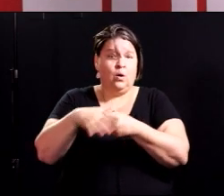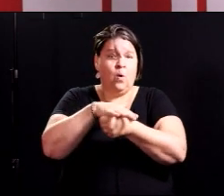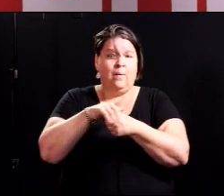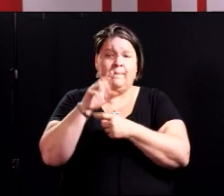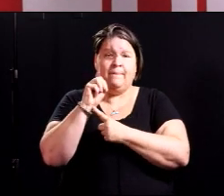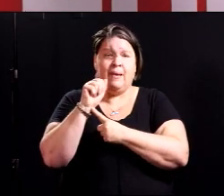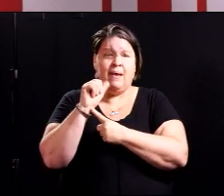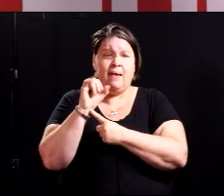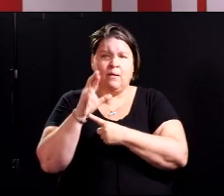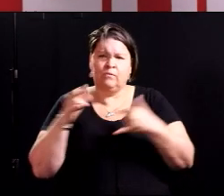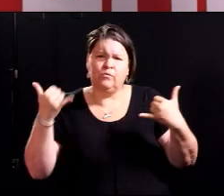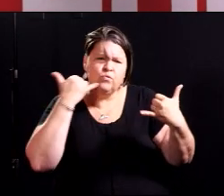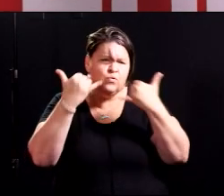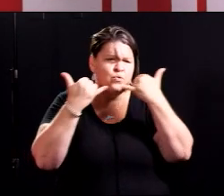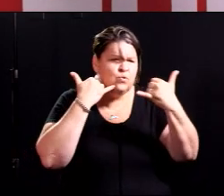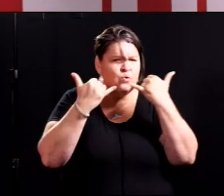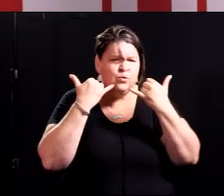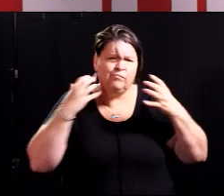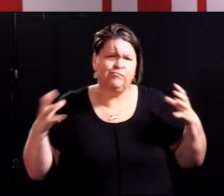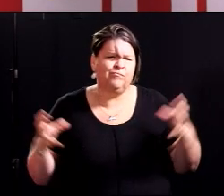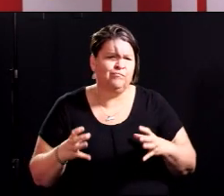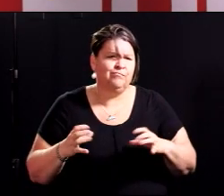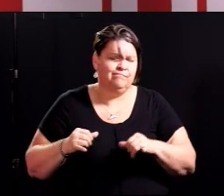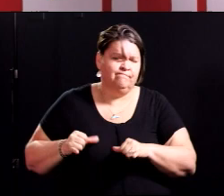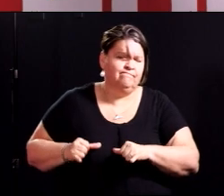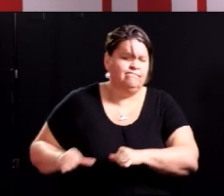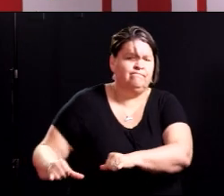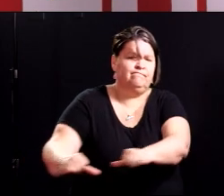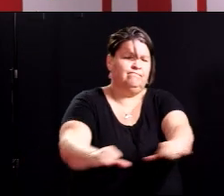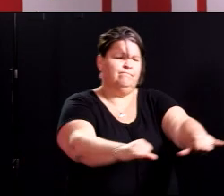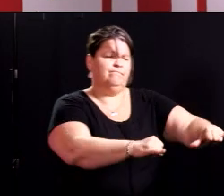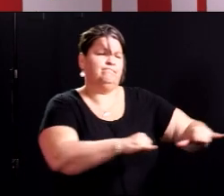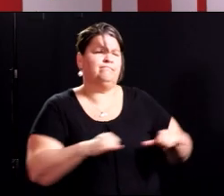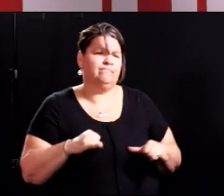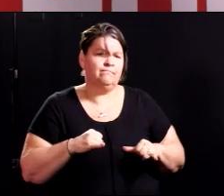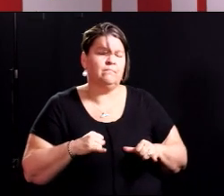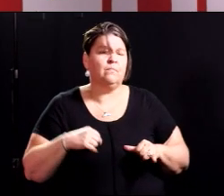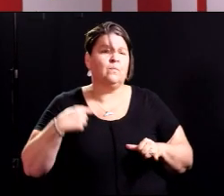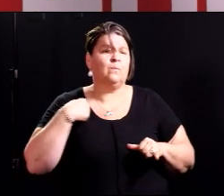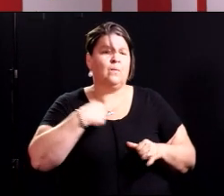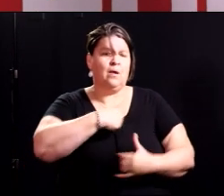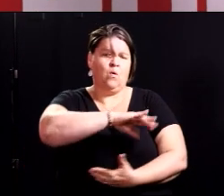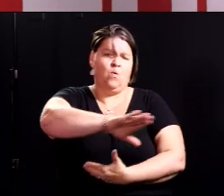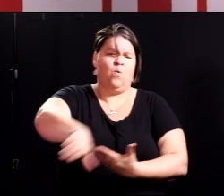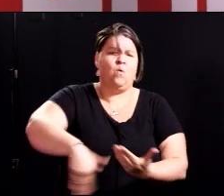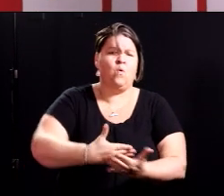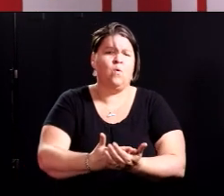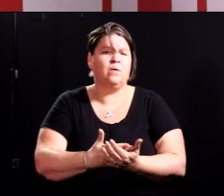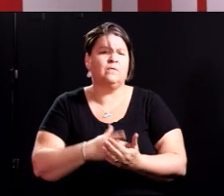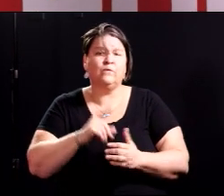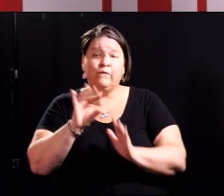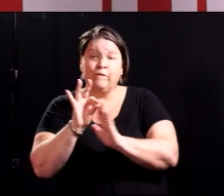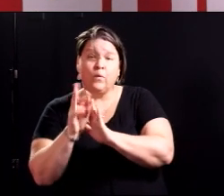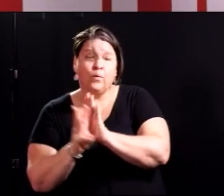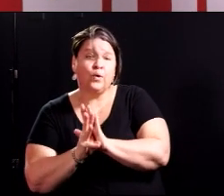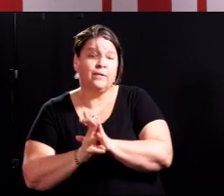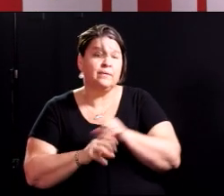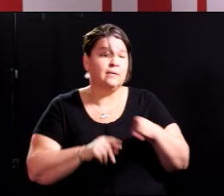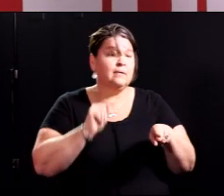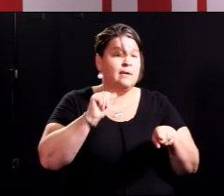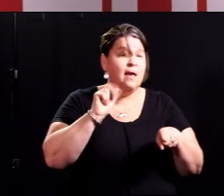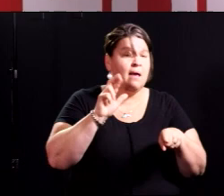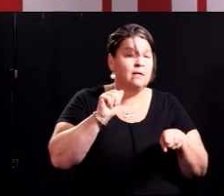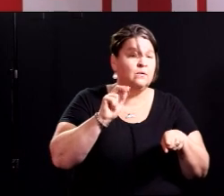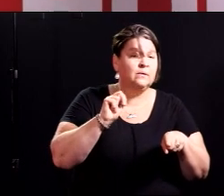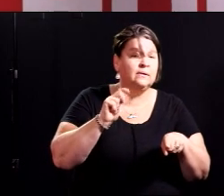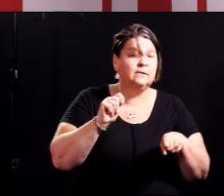the same page. Everybody is working hard to ensure that Fort Worth and Tarrant County slow the spread of